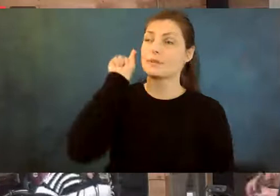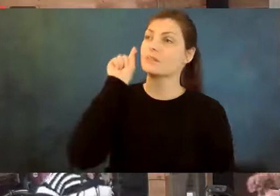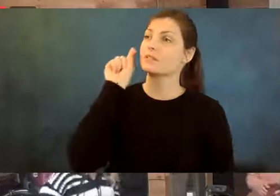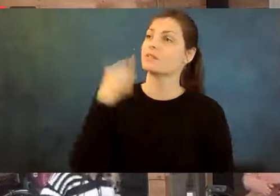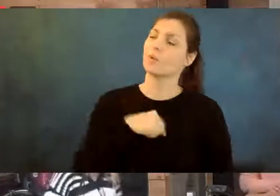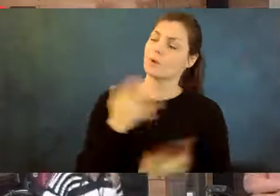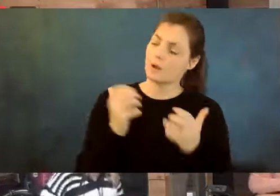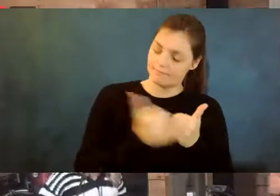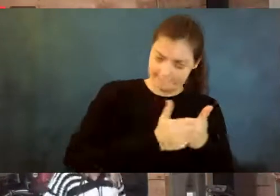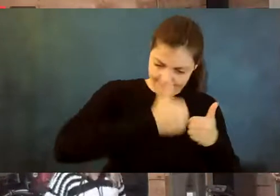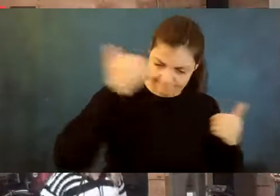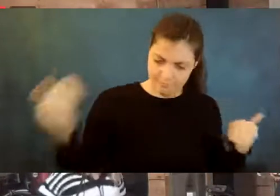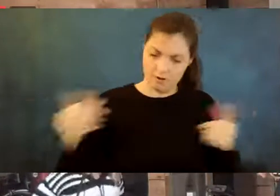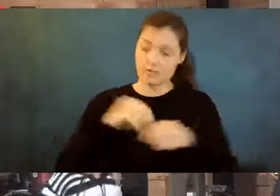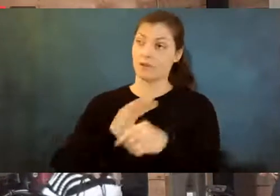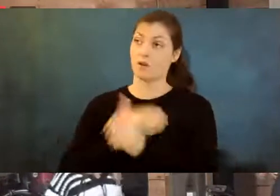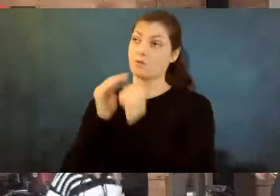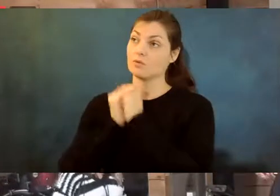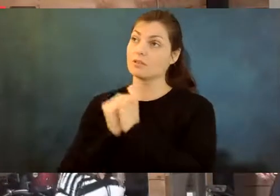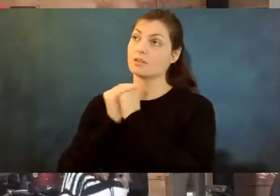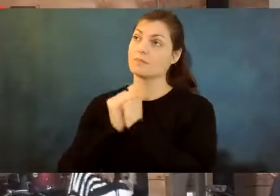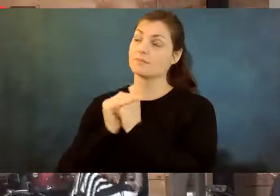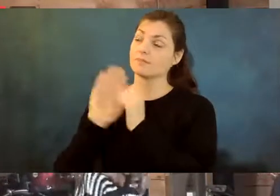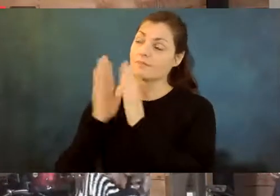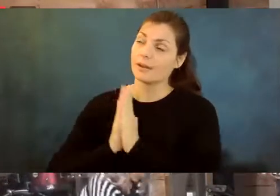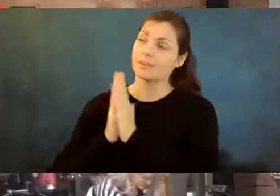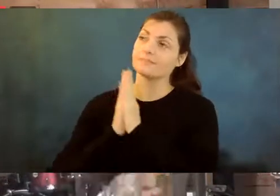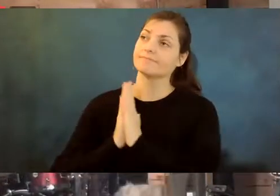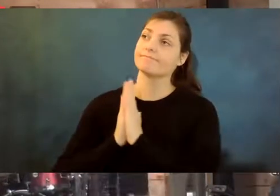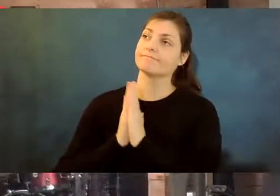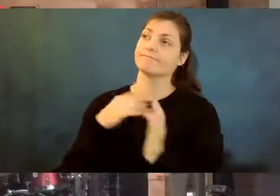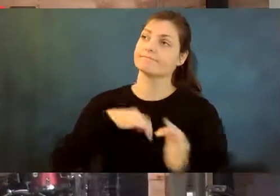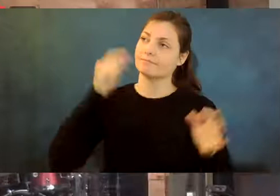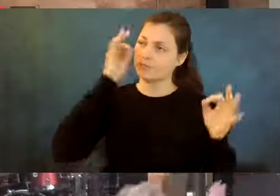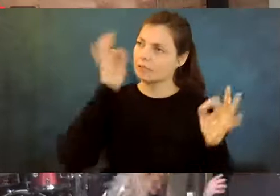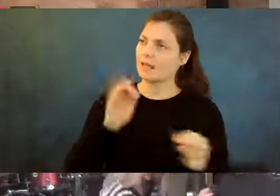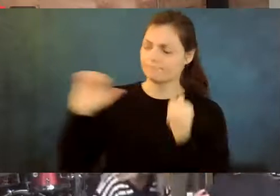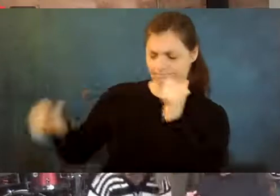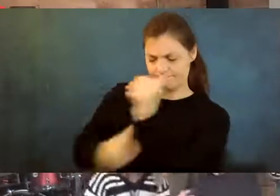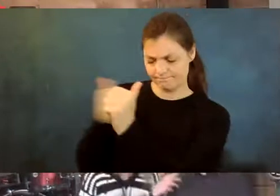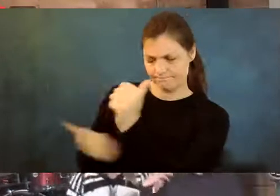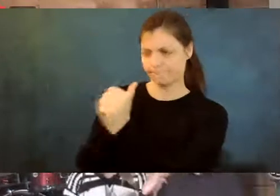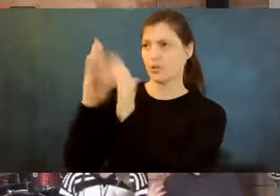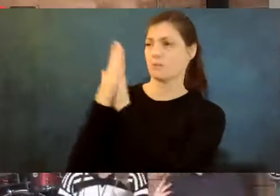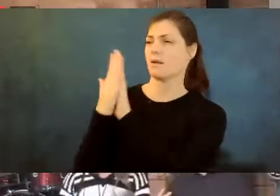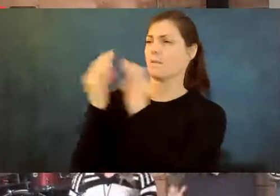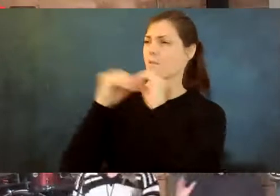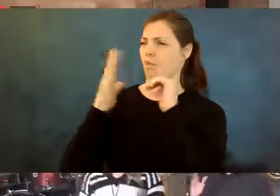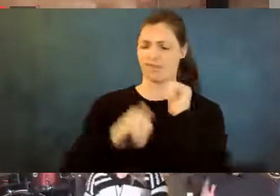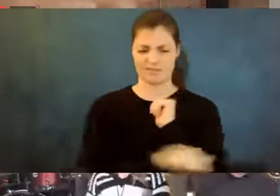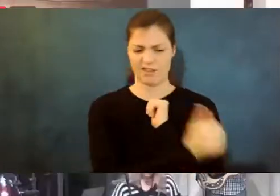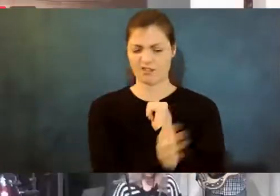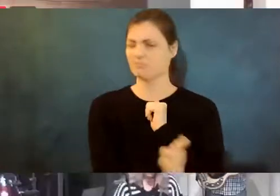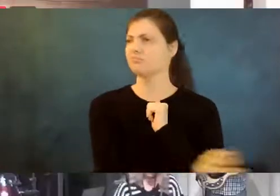to be set apart in worship and in prayer. Lord, we choose to pursue your presence more than anything else.